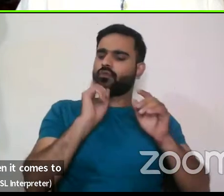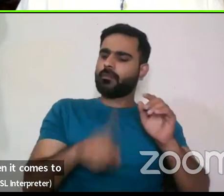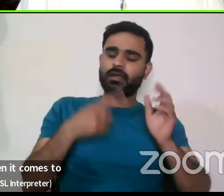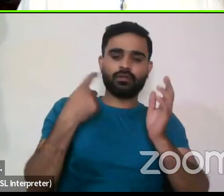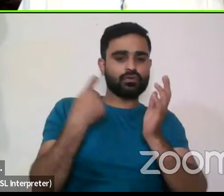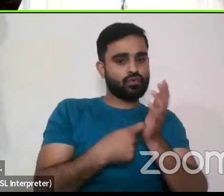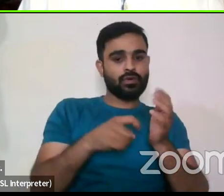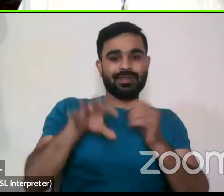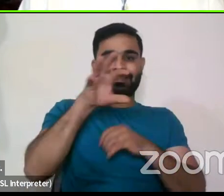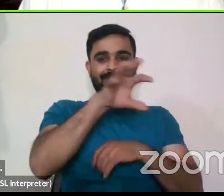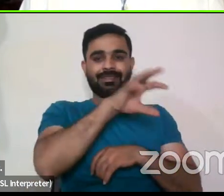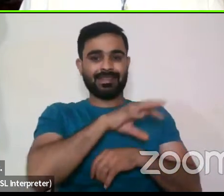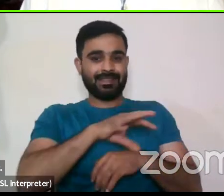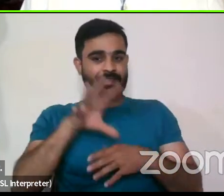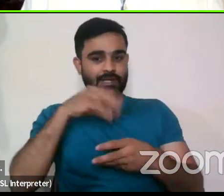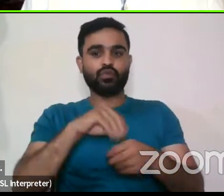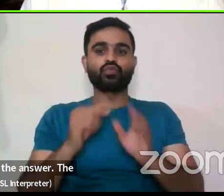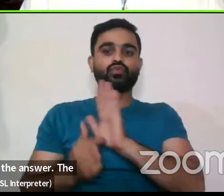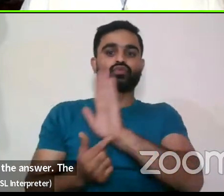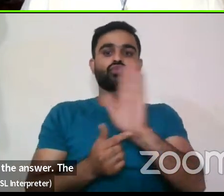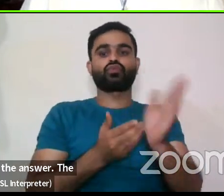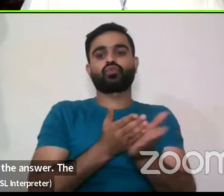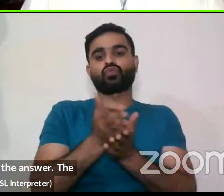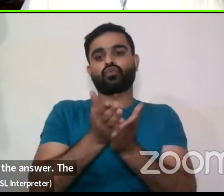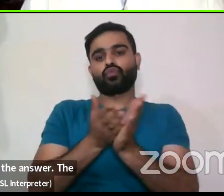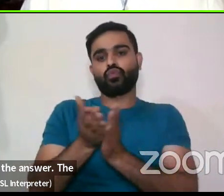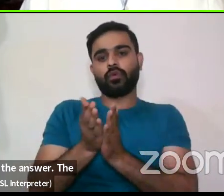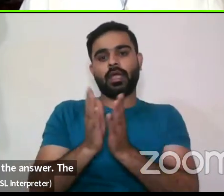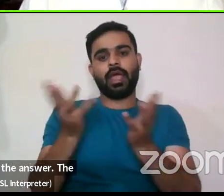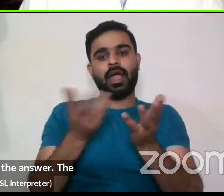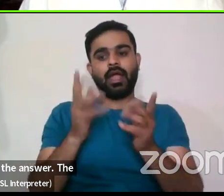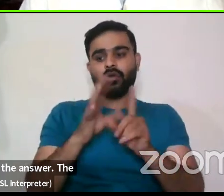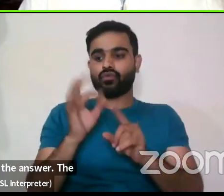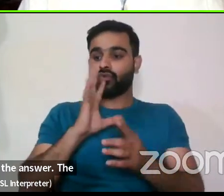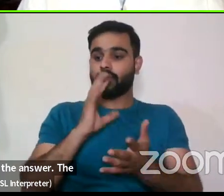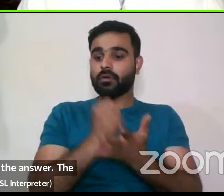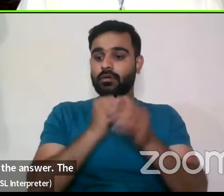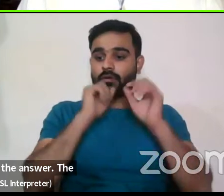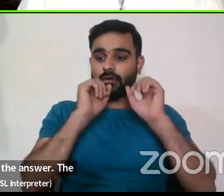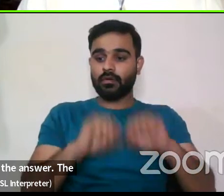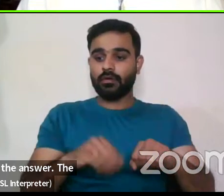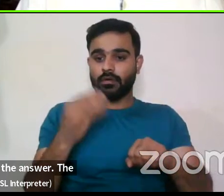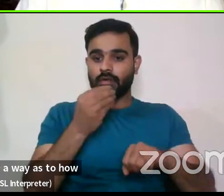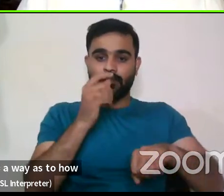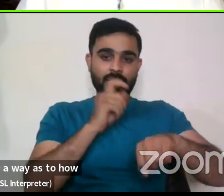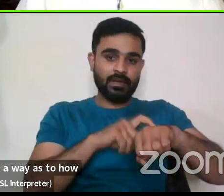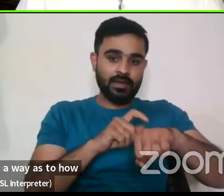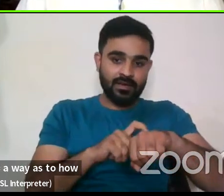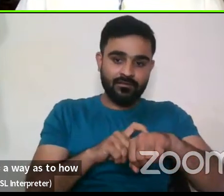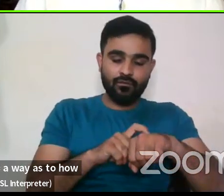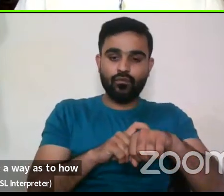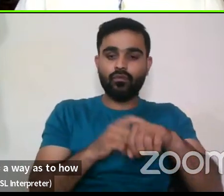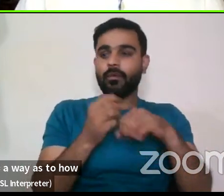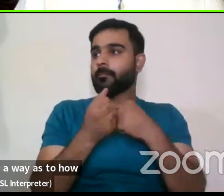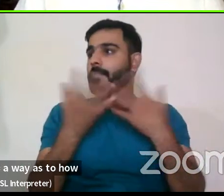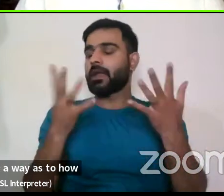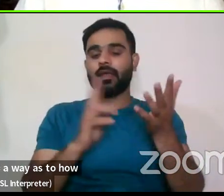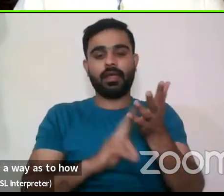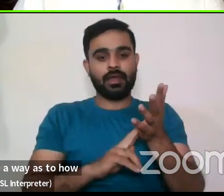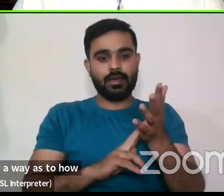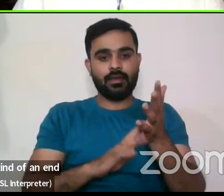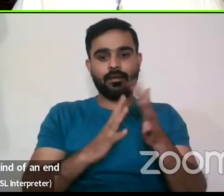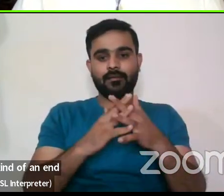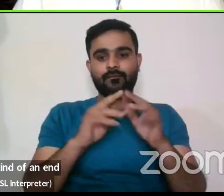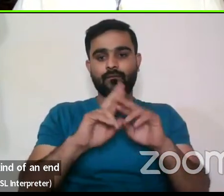The state governments are also showing us a way as to how do you ensure that there is some kind of an end consumer welfare associated